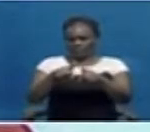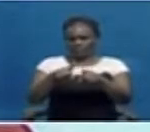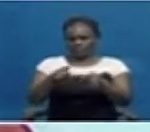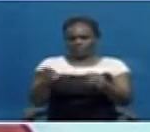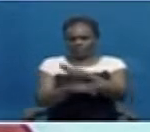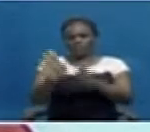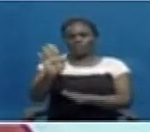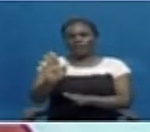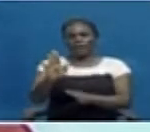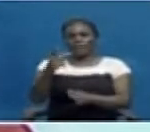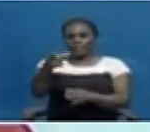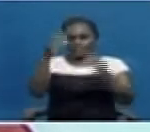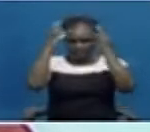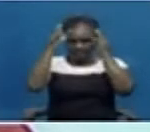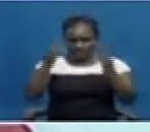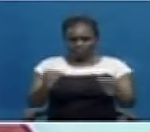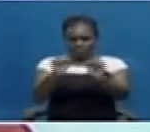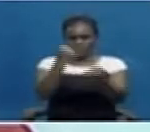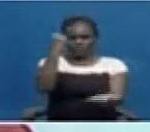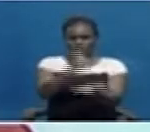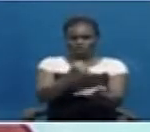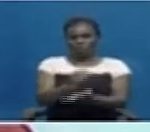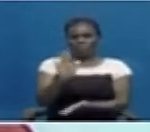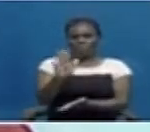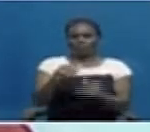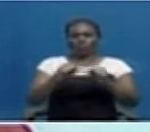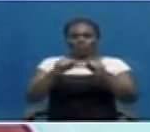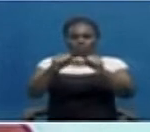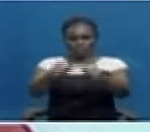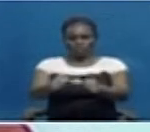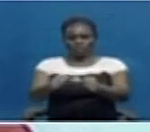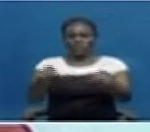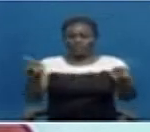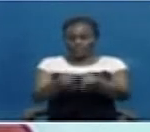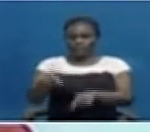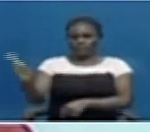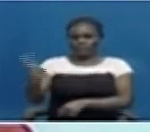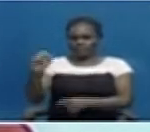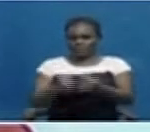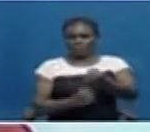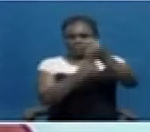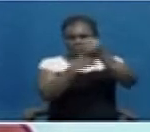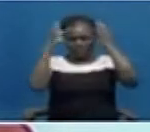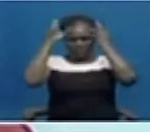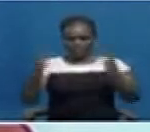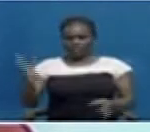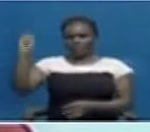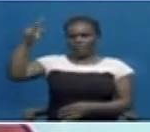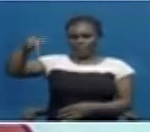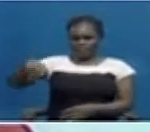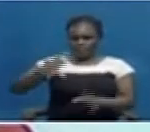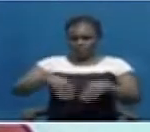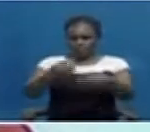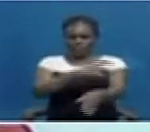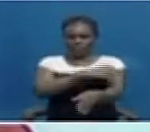Michael Mubea. The move secures the jobs for Waqo and Mubea, even as the president supported a move by MPs to give